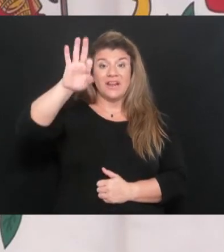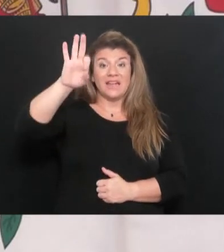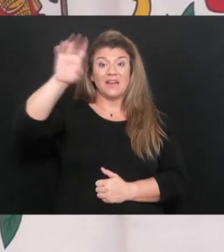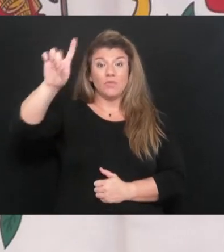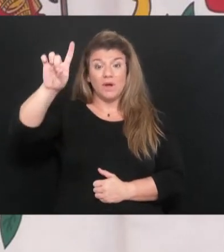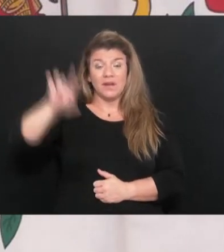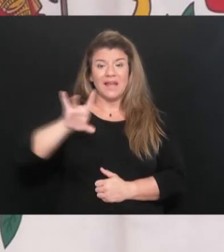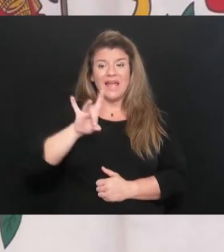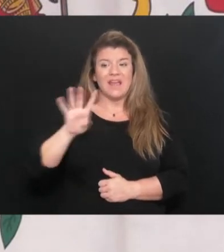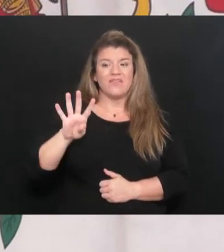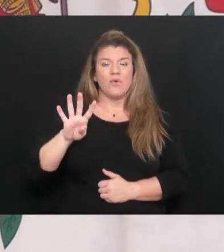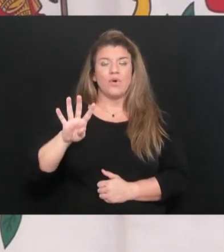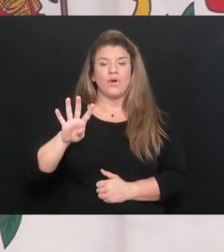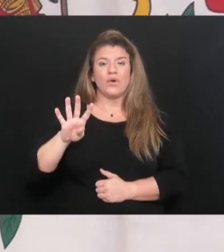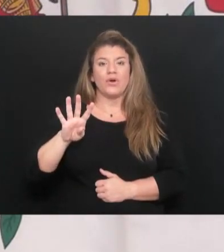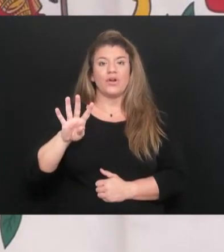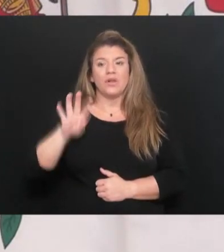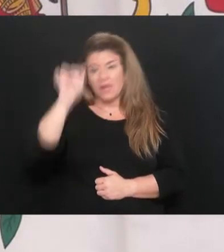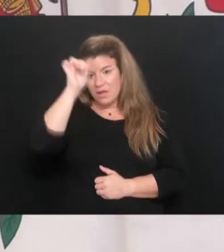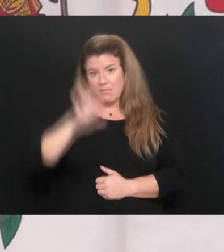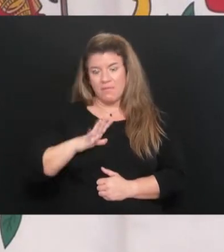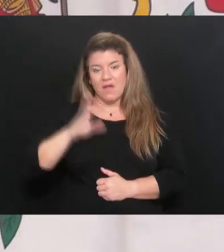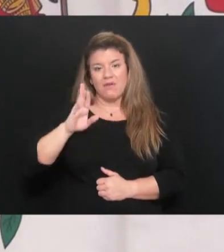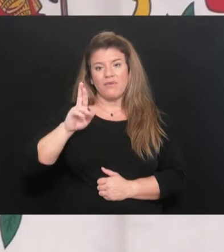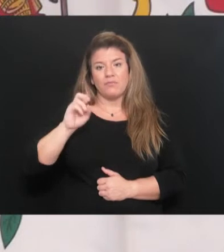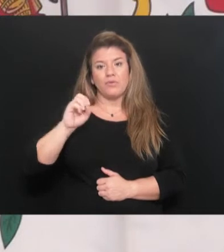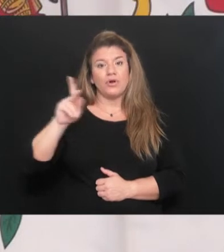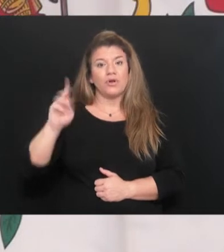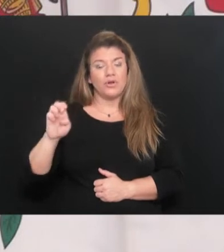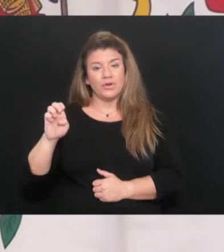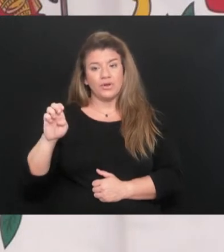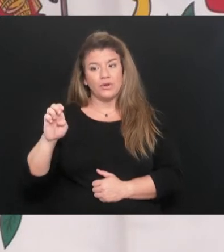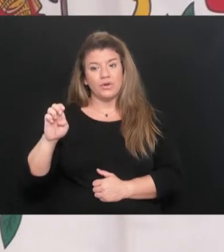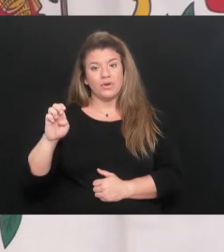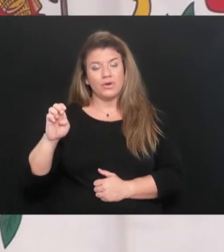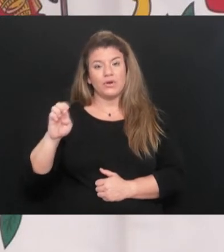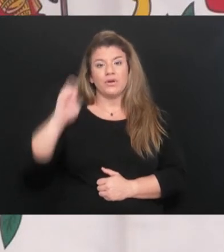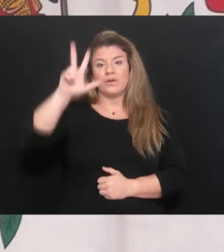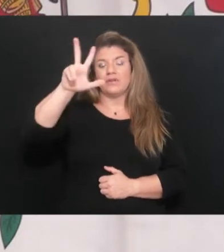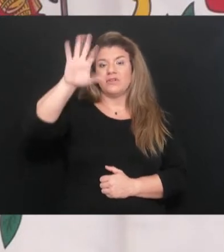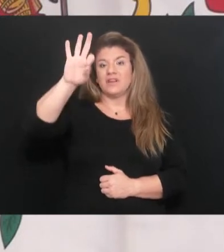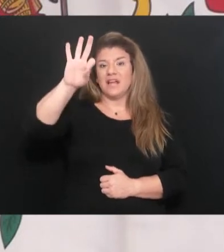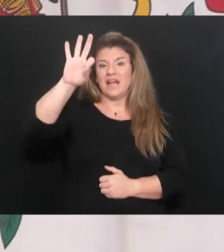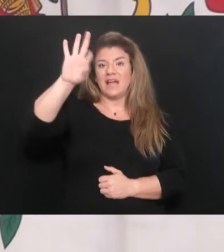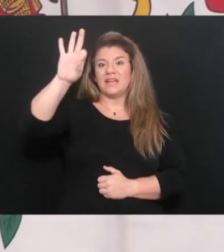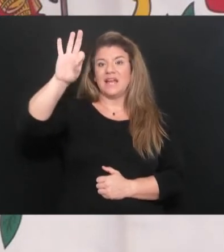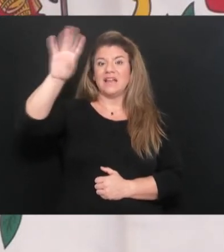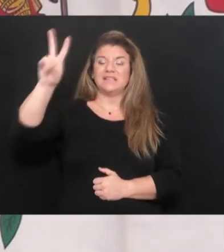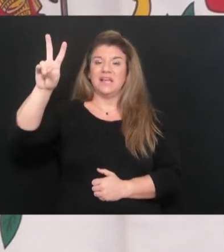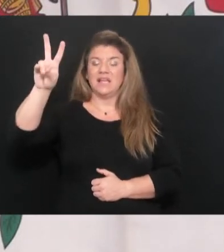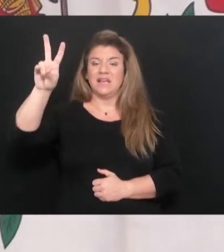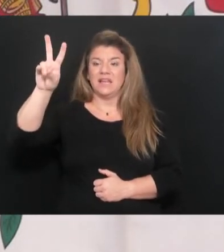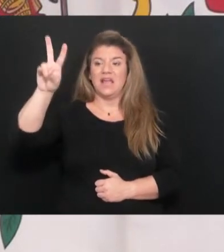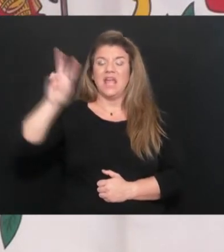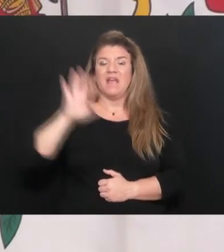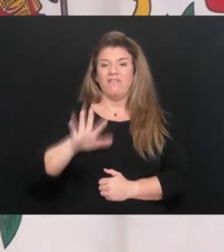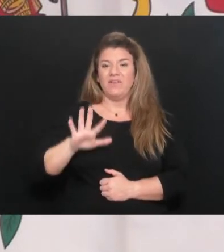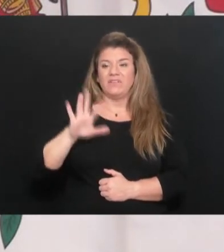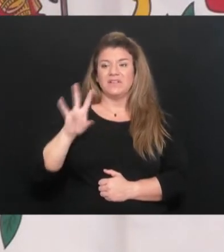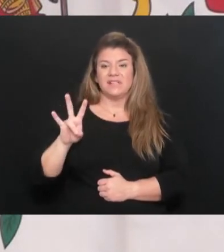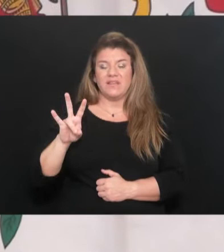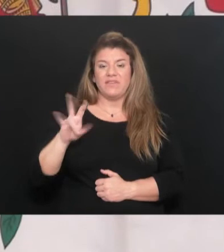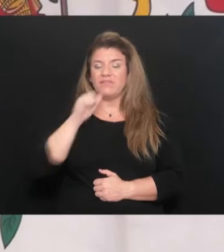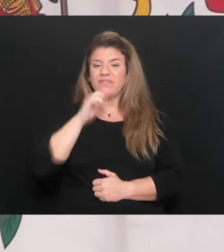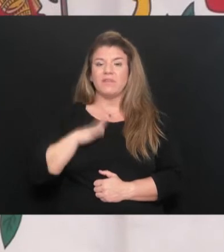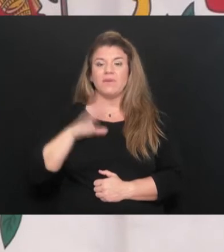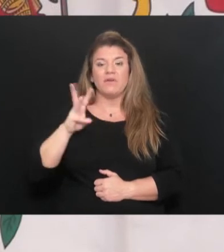death, an 84-year-old male from Brooke County. The 3,992nd death, a 57-year-old